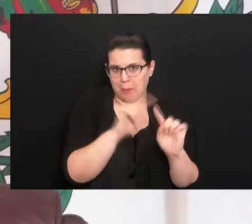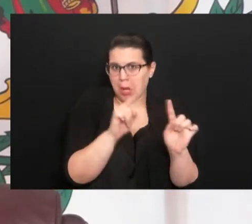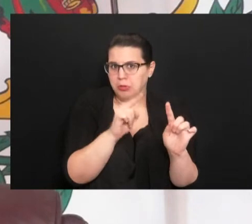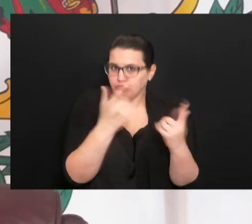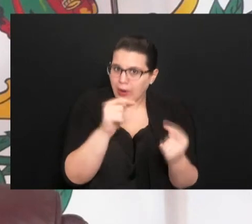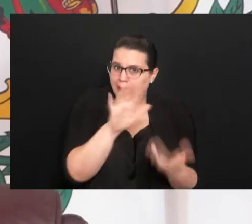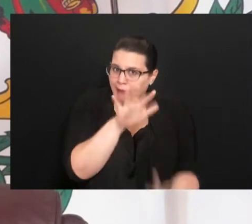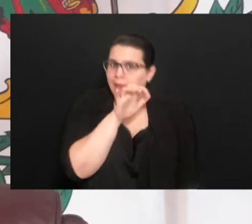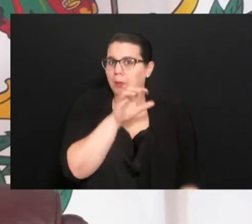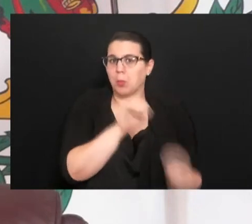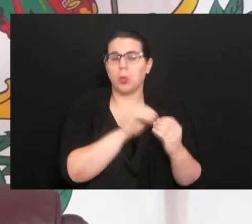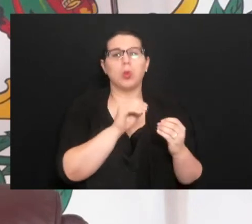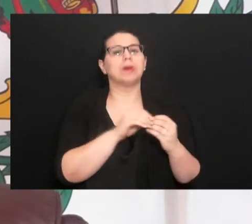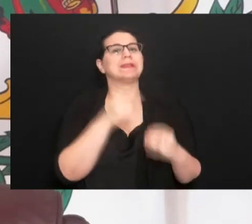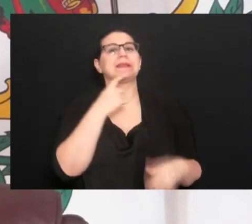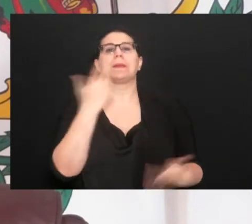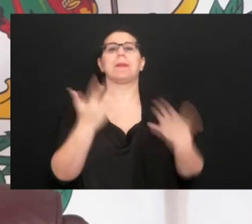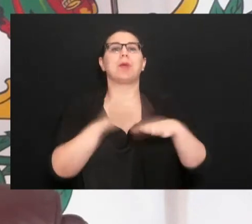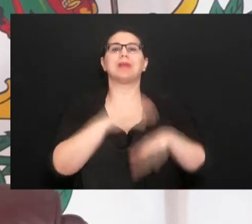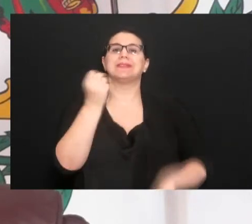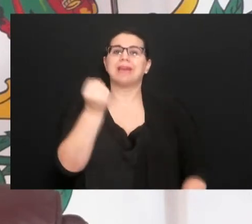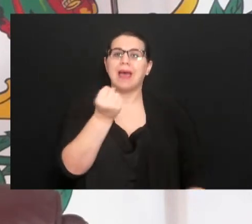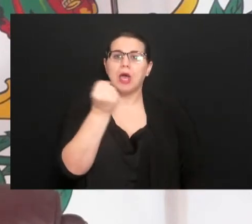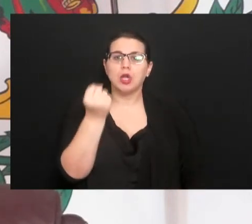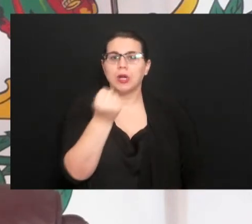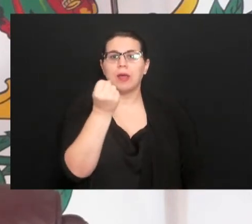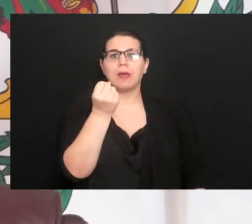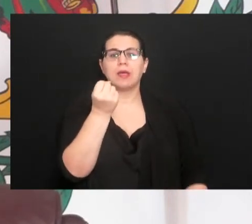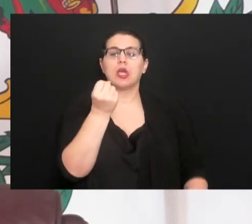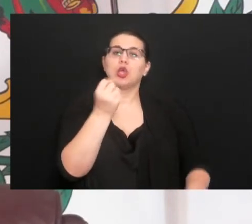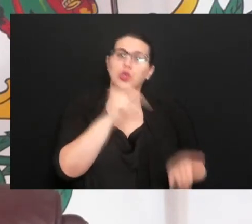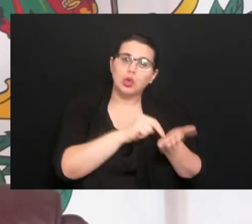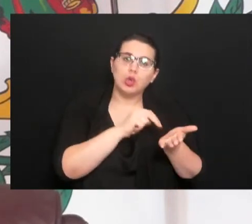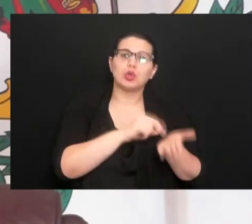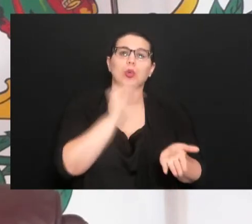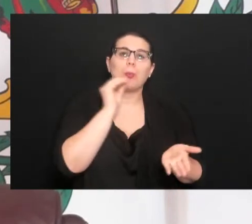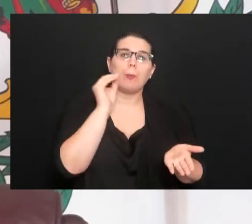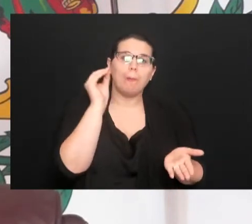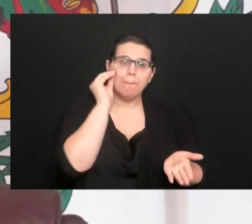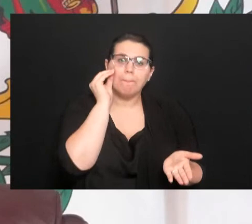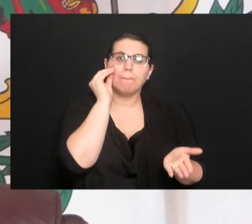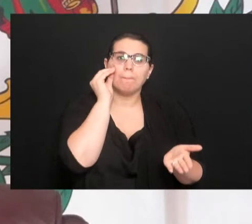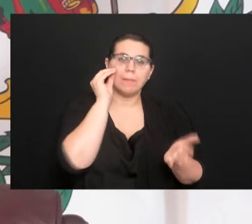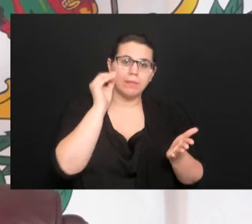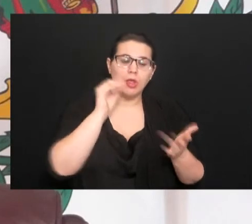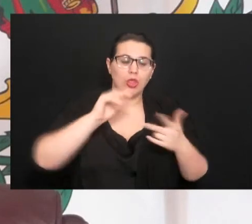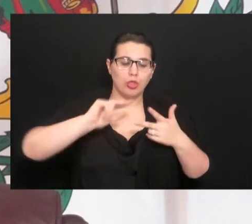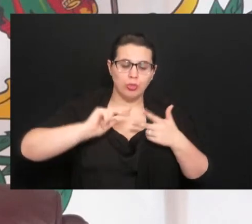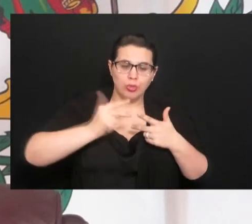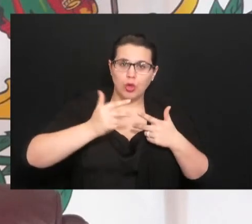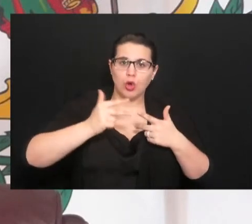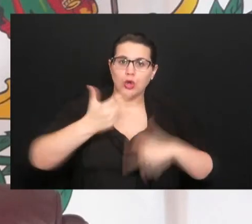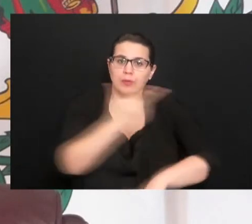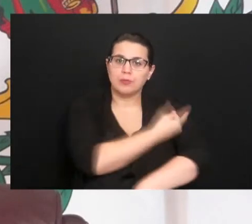says Saturday we're going to start our nursing home booster shots for Moderna.